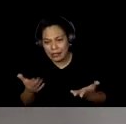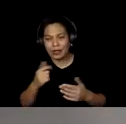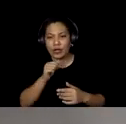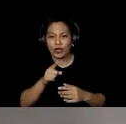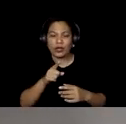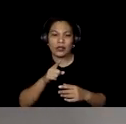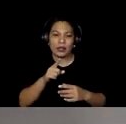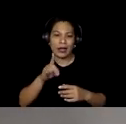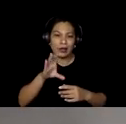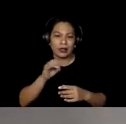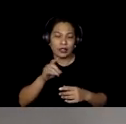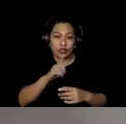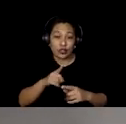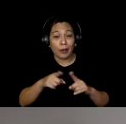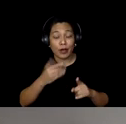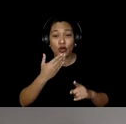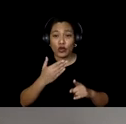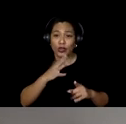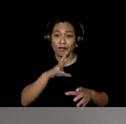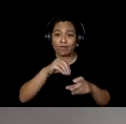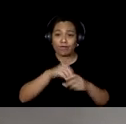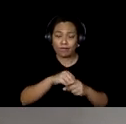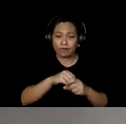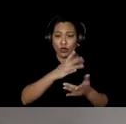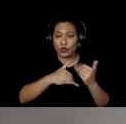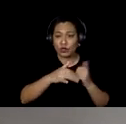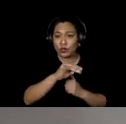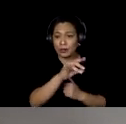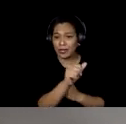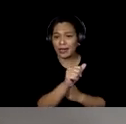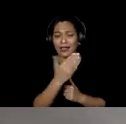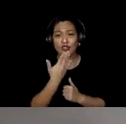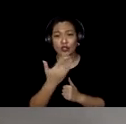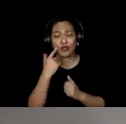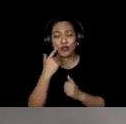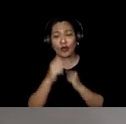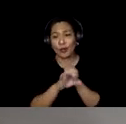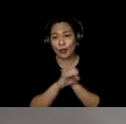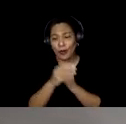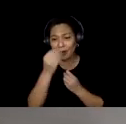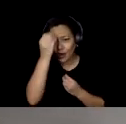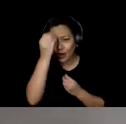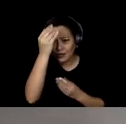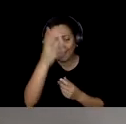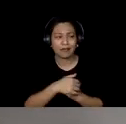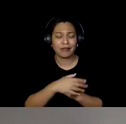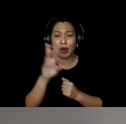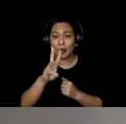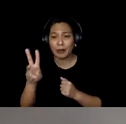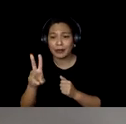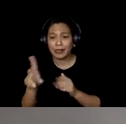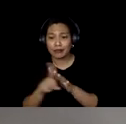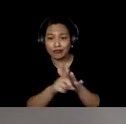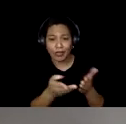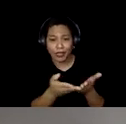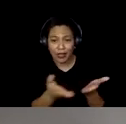a good social media presence still helps you by promoting your content in these platforms and getting your site out there, finding